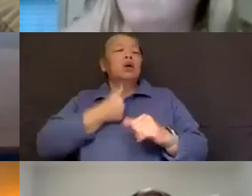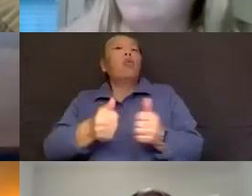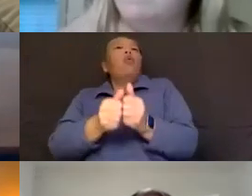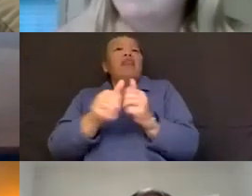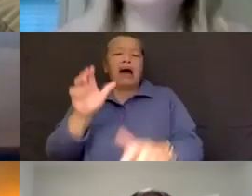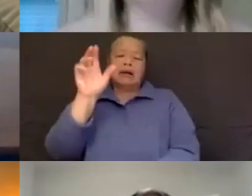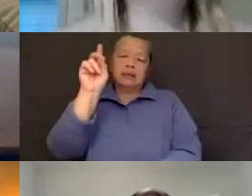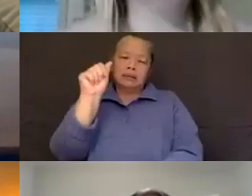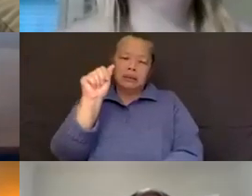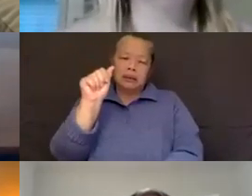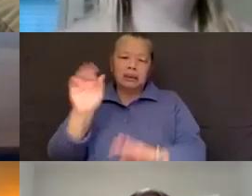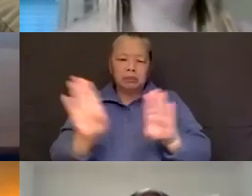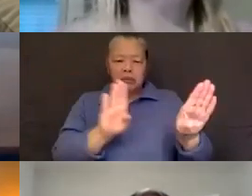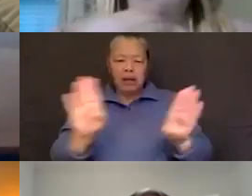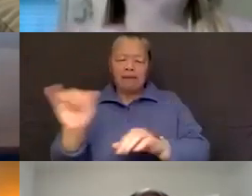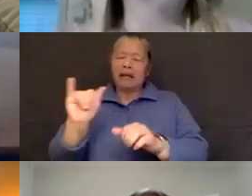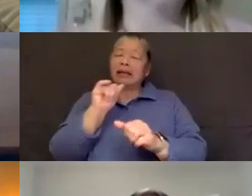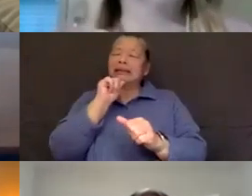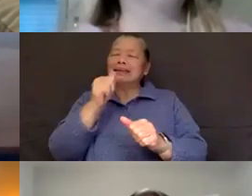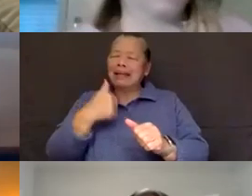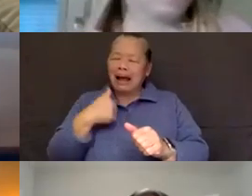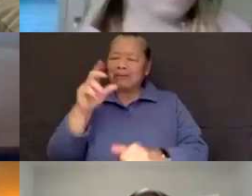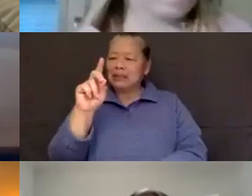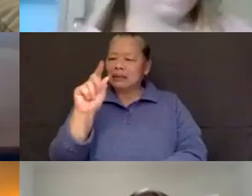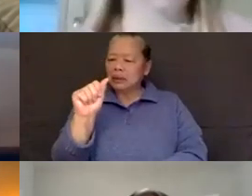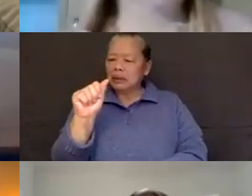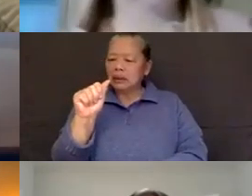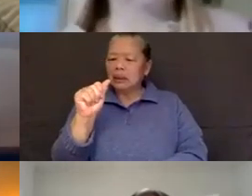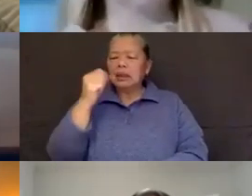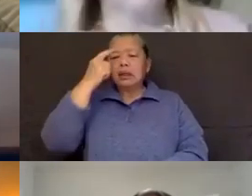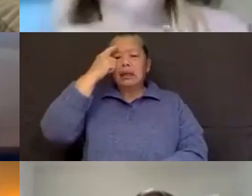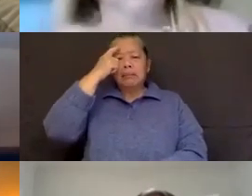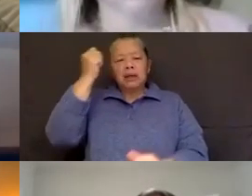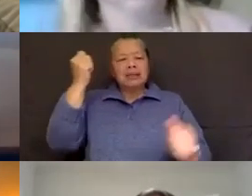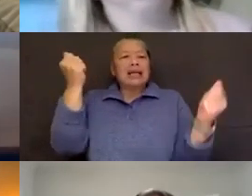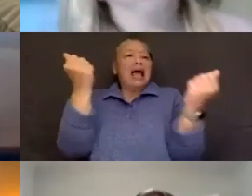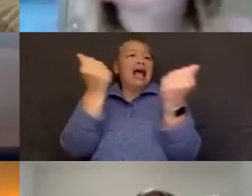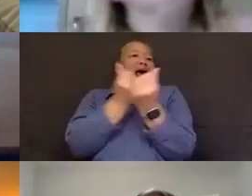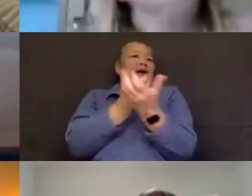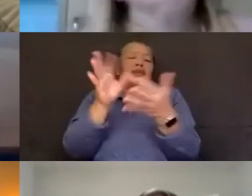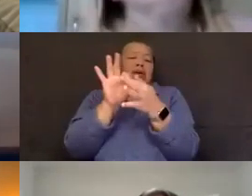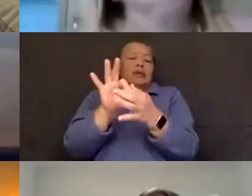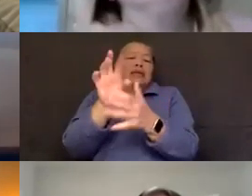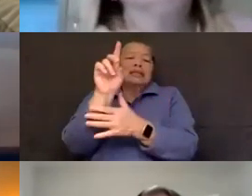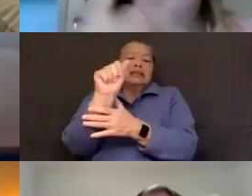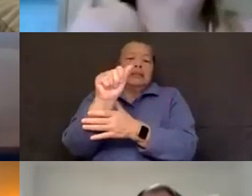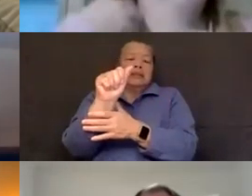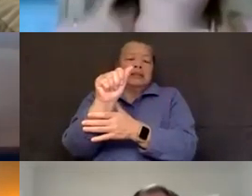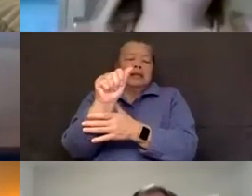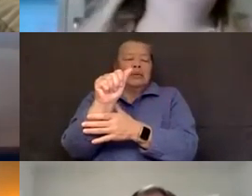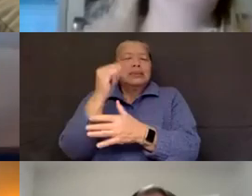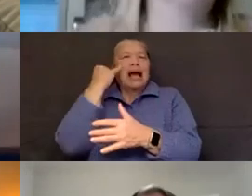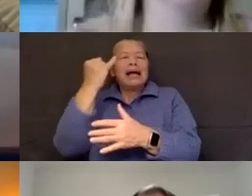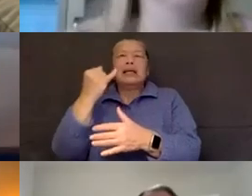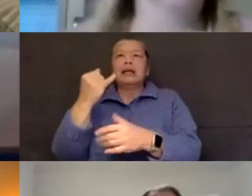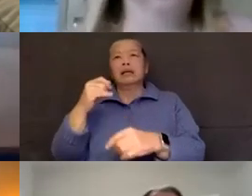was because everything that all the narratives surrounding disability was about a need to overcome,